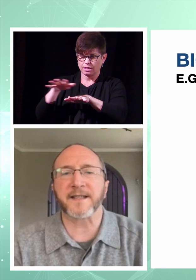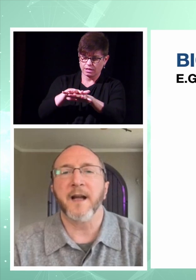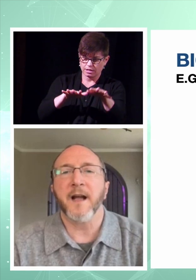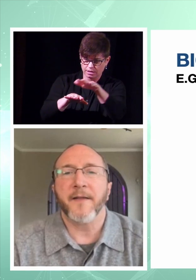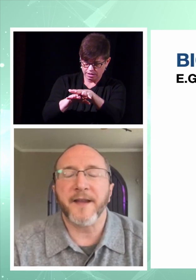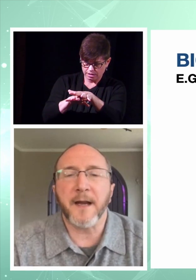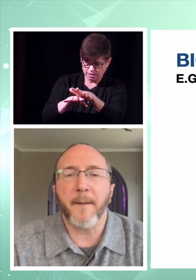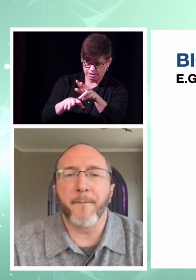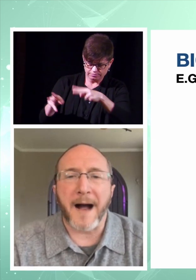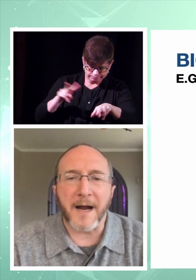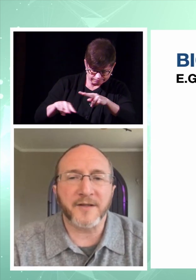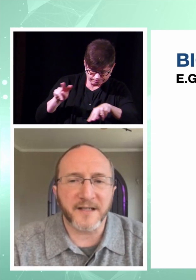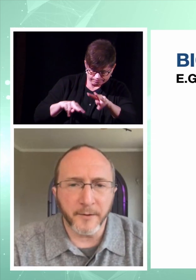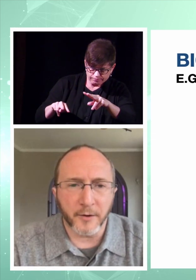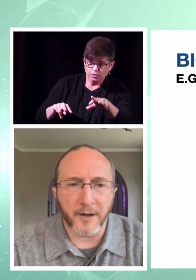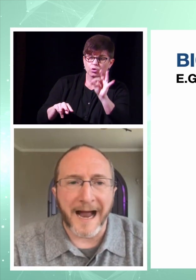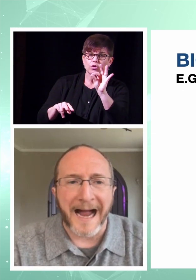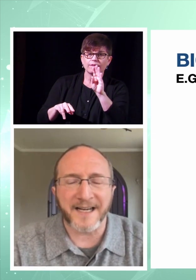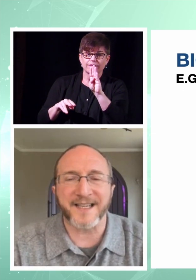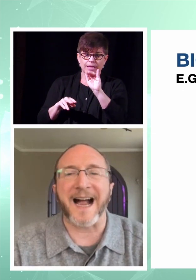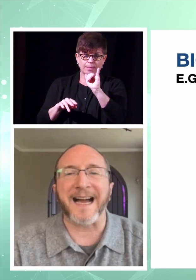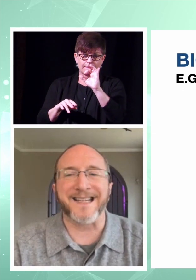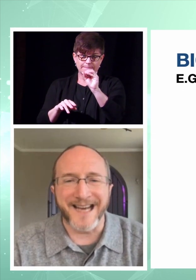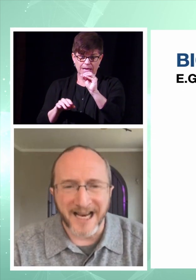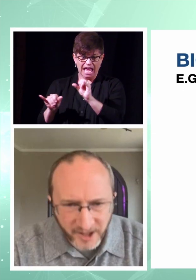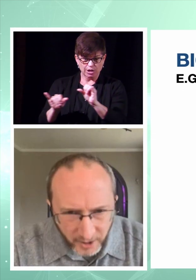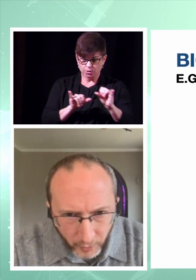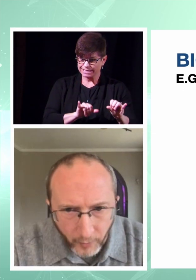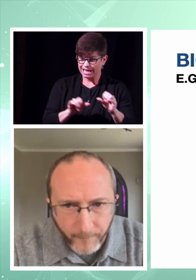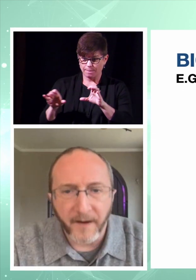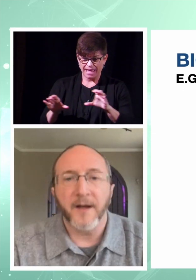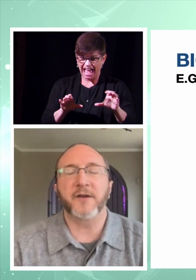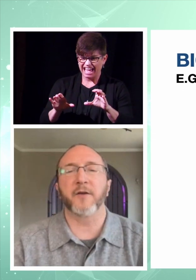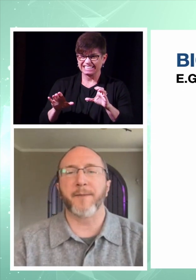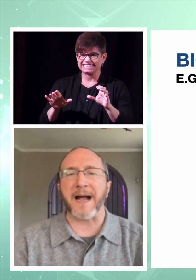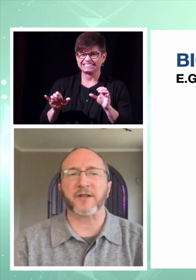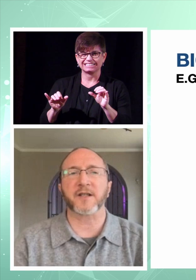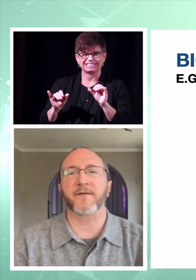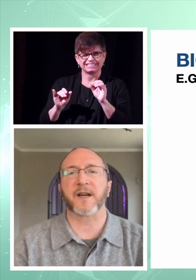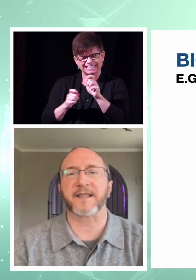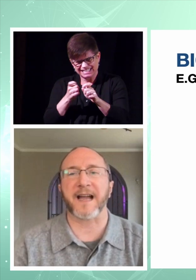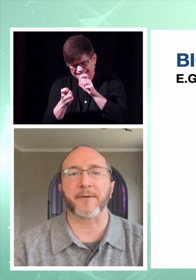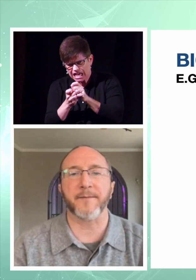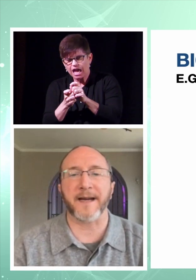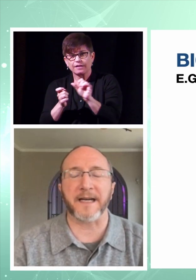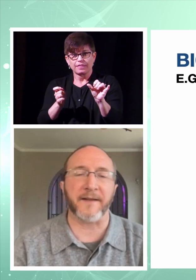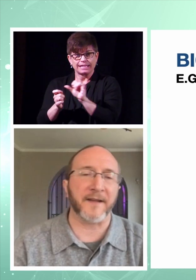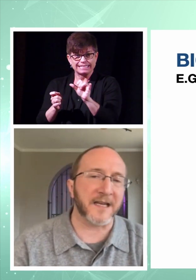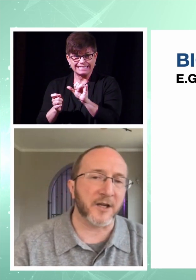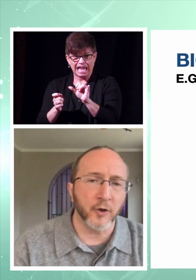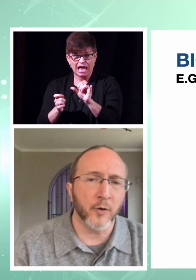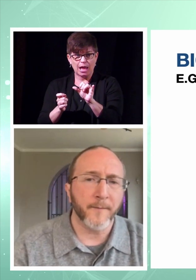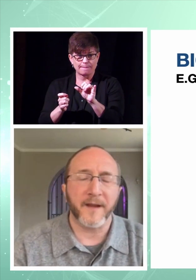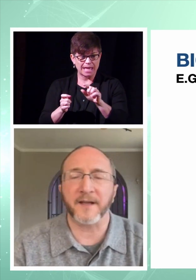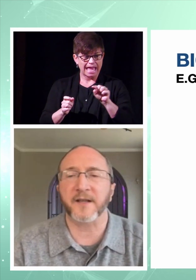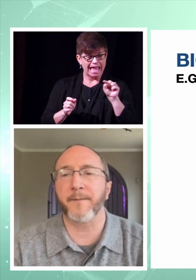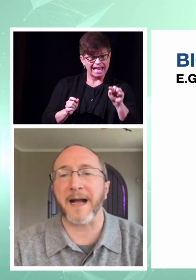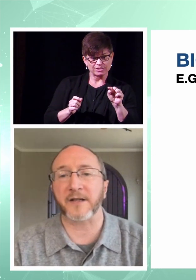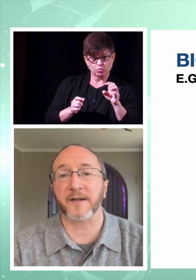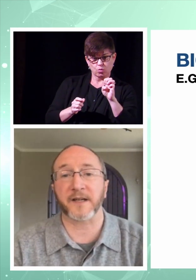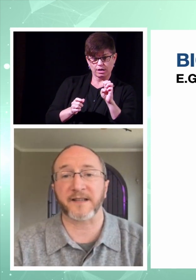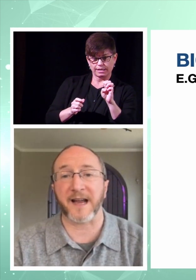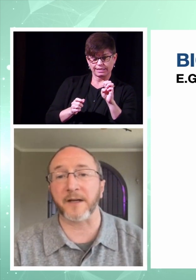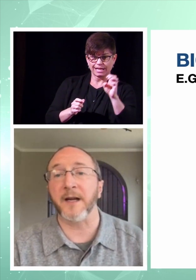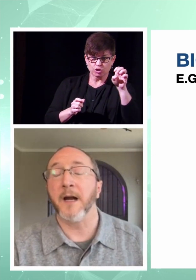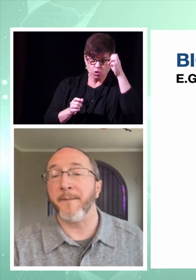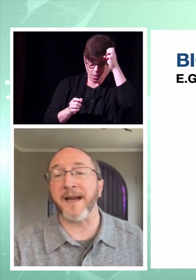find is the biosimilar acts identical to the batches of Tysabri made in the EU and to the